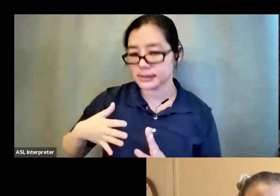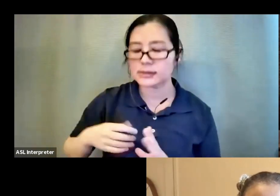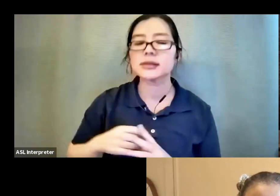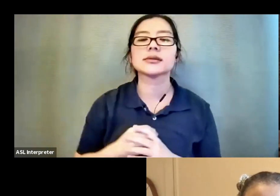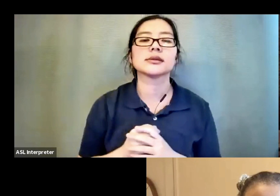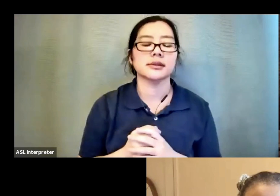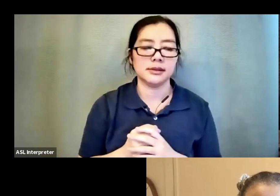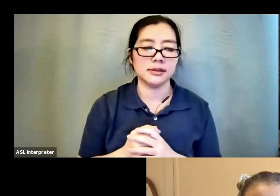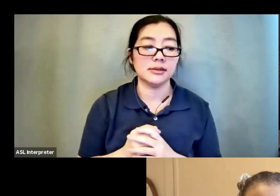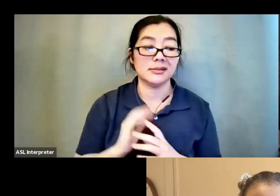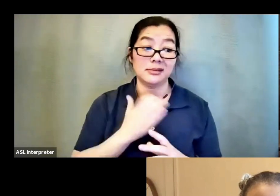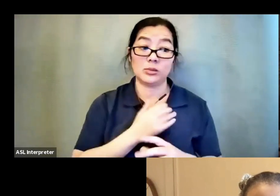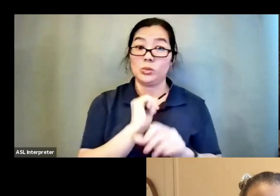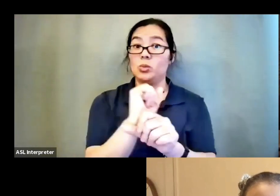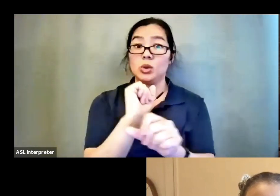And our work is